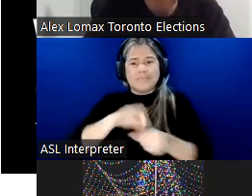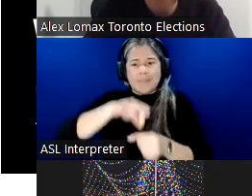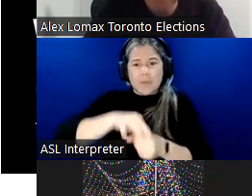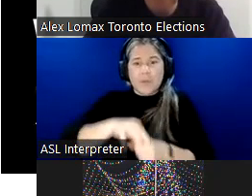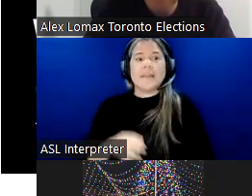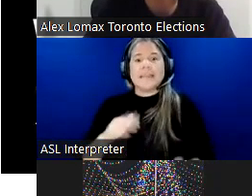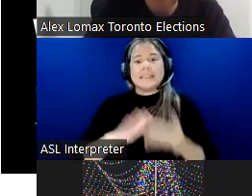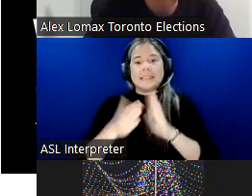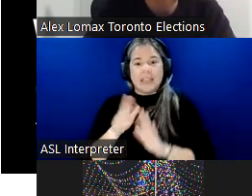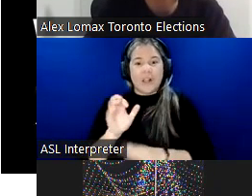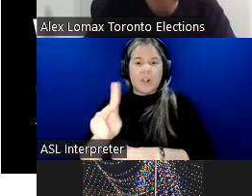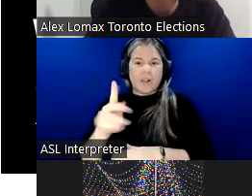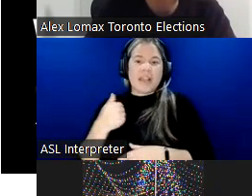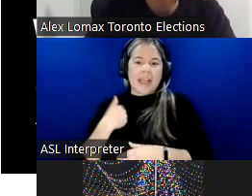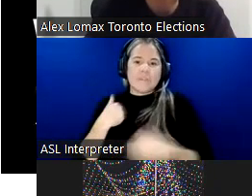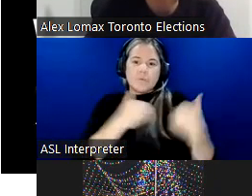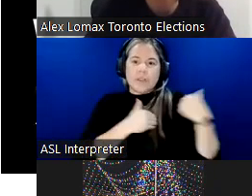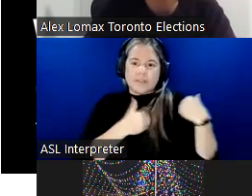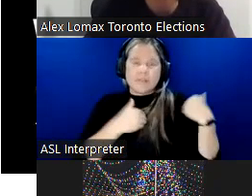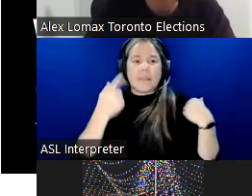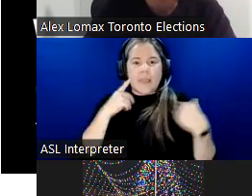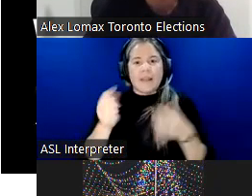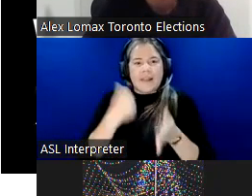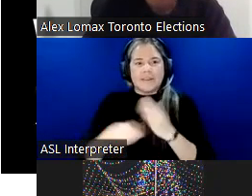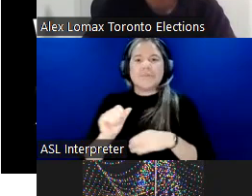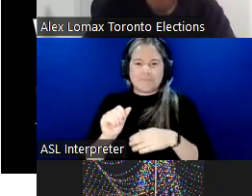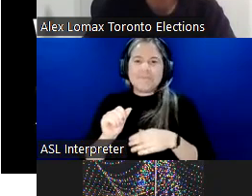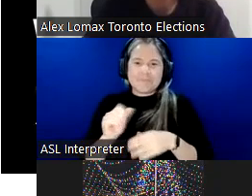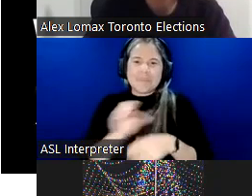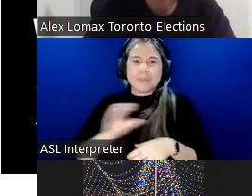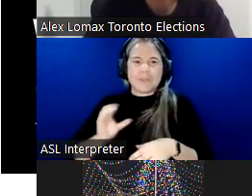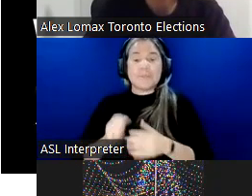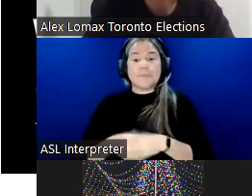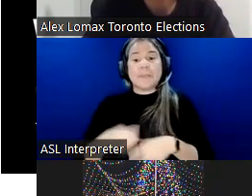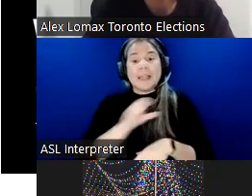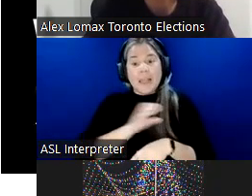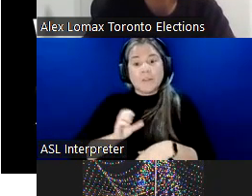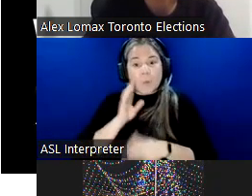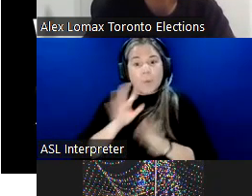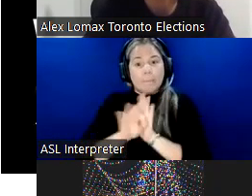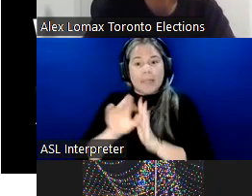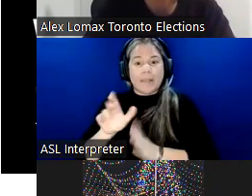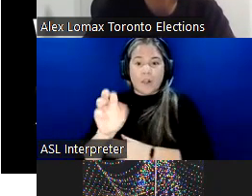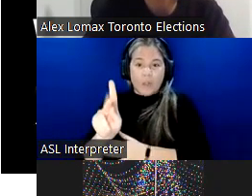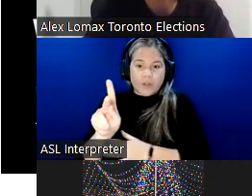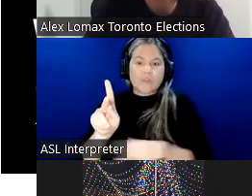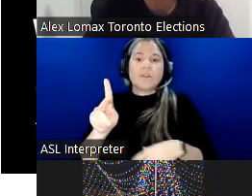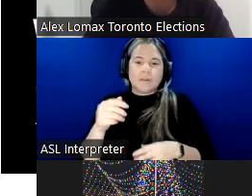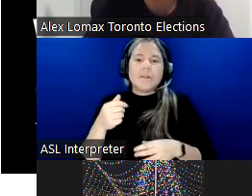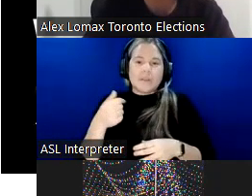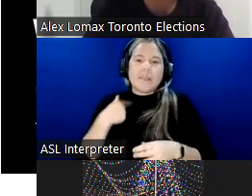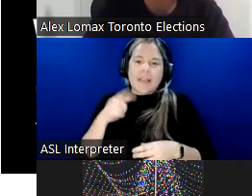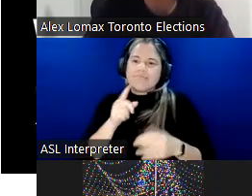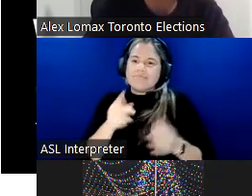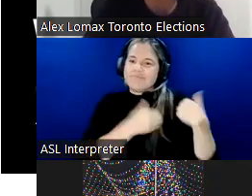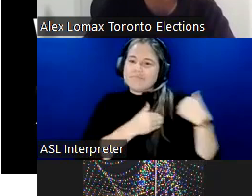are outlined in the provincial legislation and delegated by council. Council appoints the clerk, who reports to council for statutory